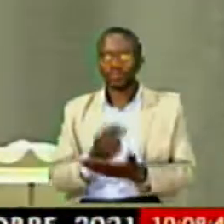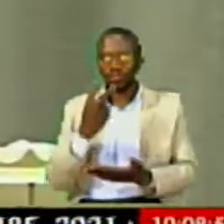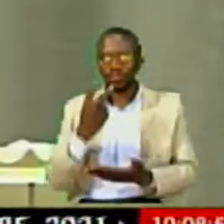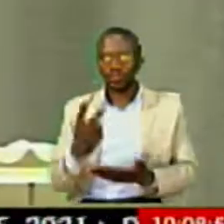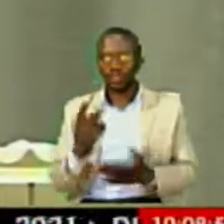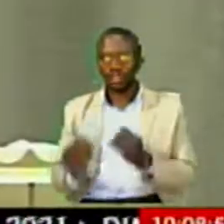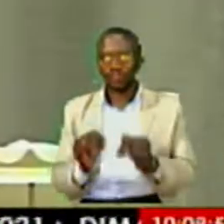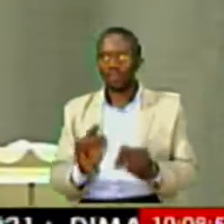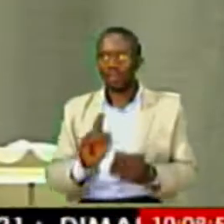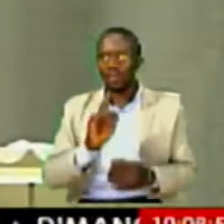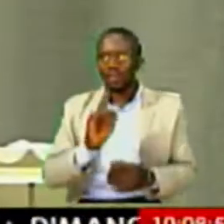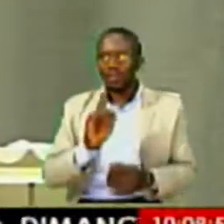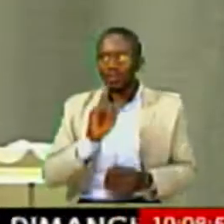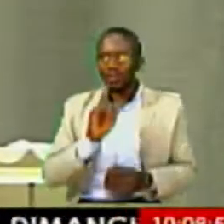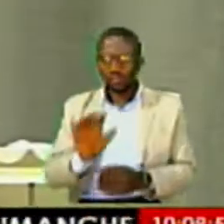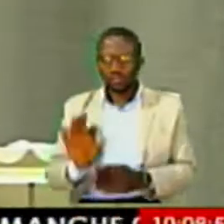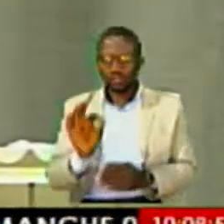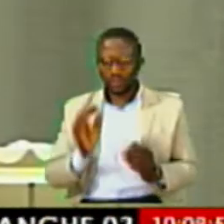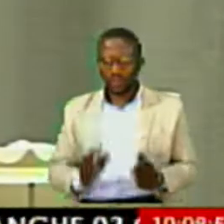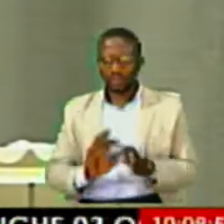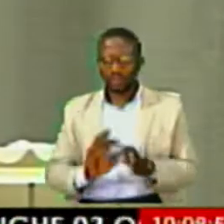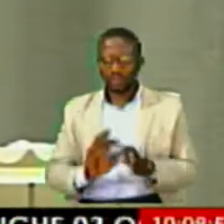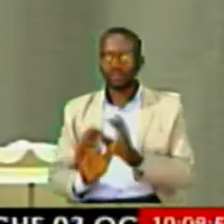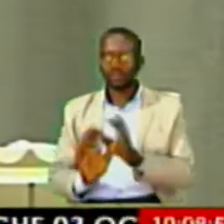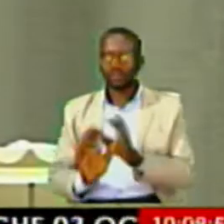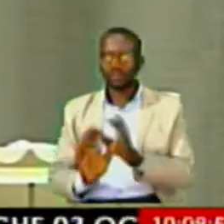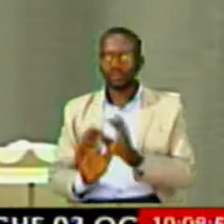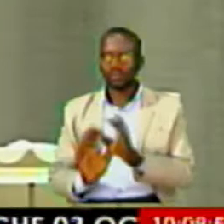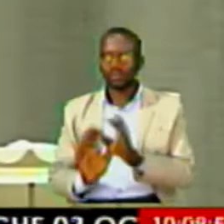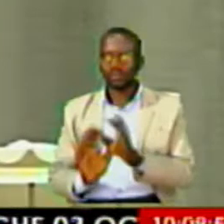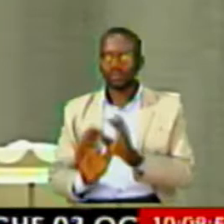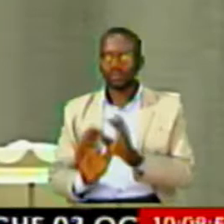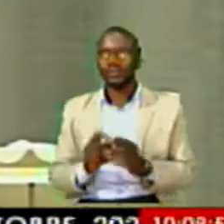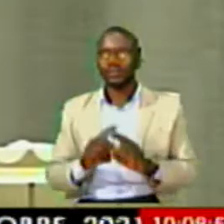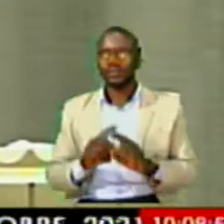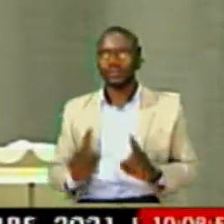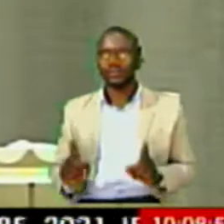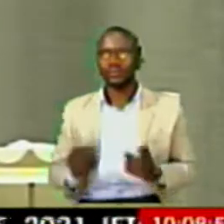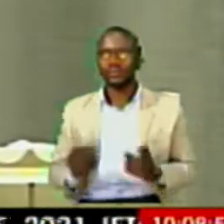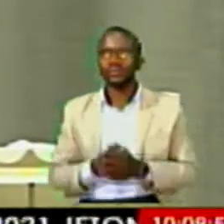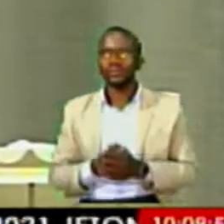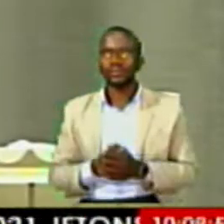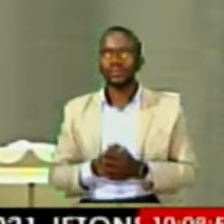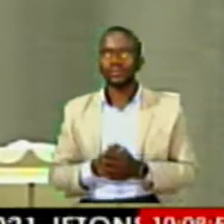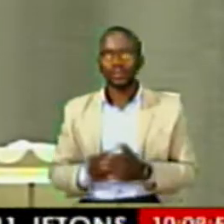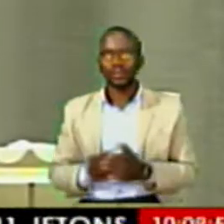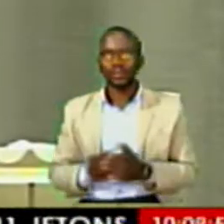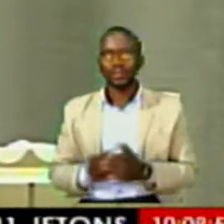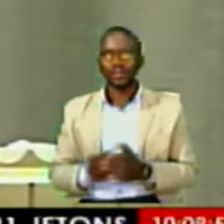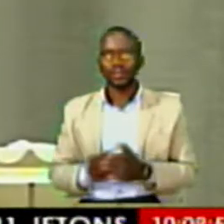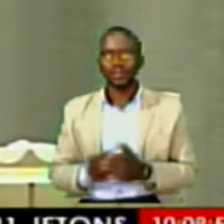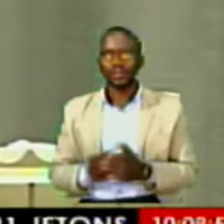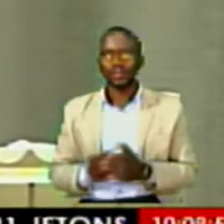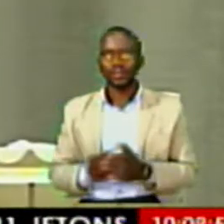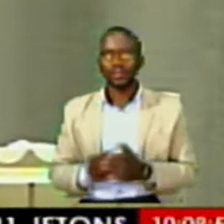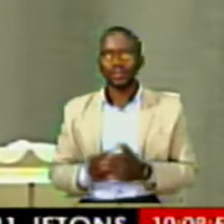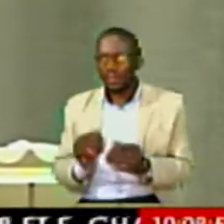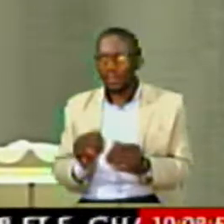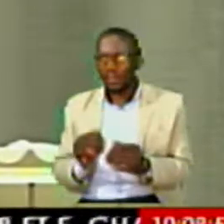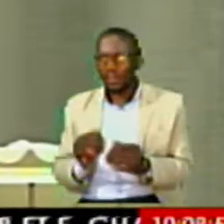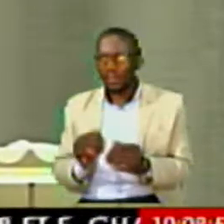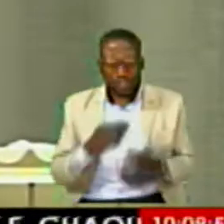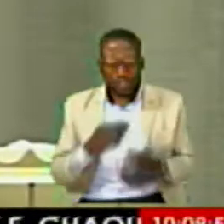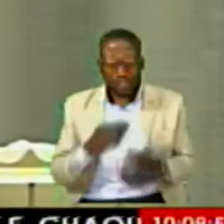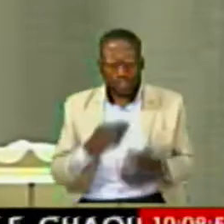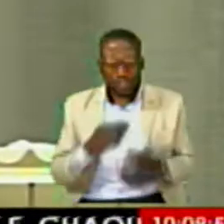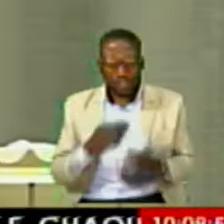êtes un élu de Dieu. And see whether you are an elect of God or not. Parce qu'il y a des gens quand ils souffrent un peu. Because there are people when they suffer a bit. Quand il a des problèmes.